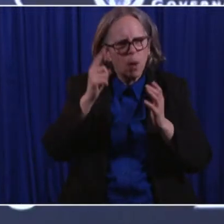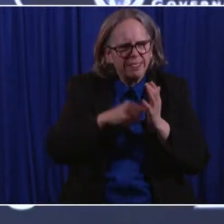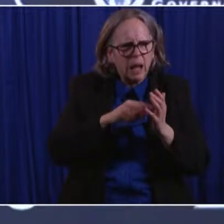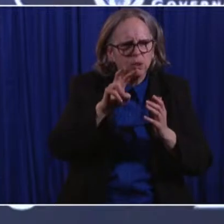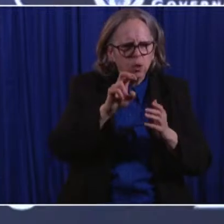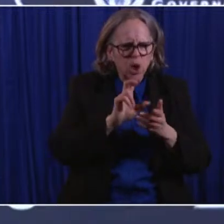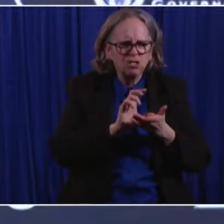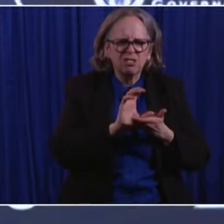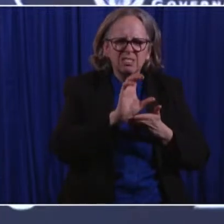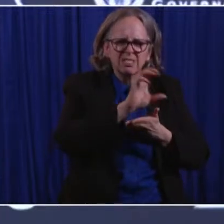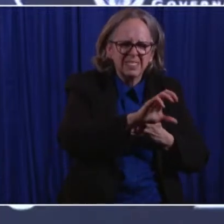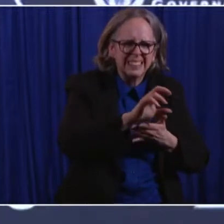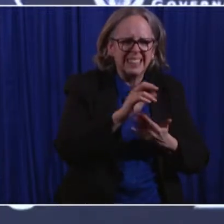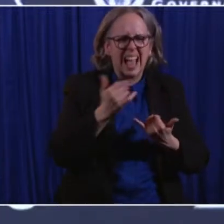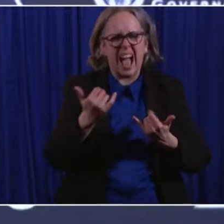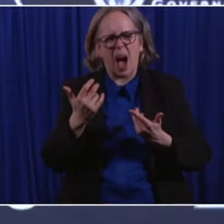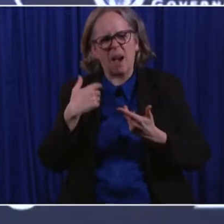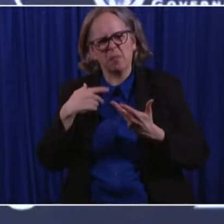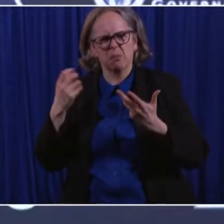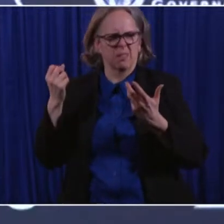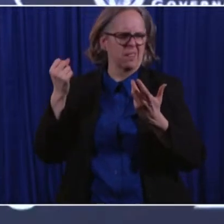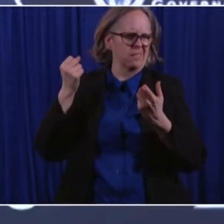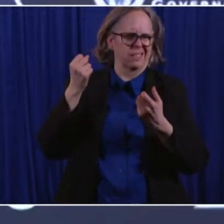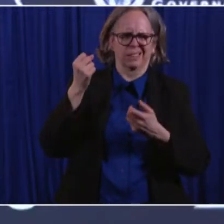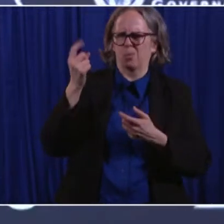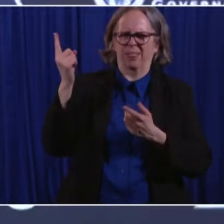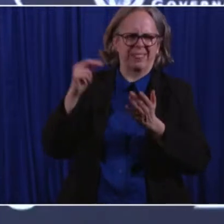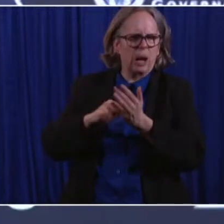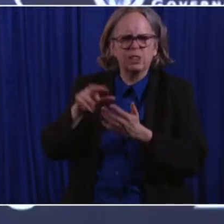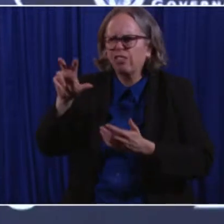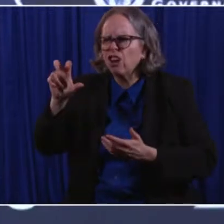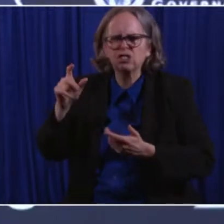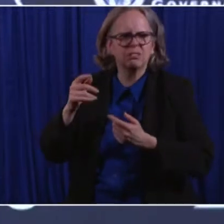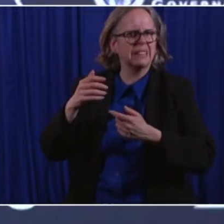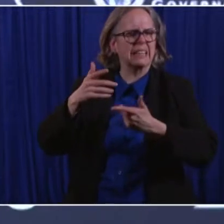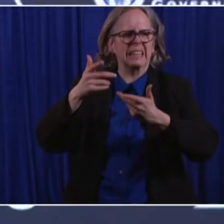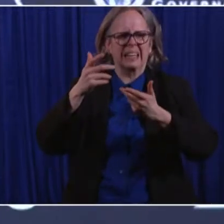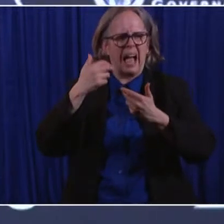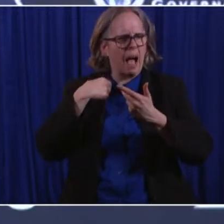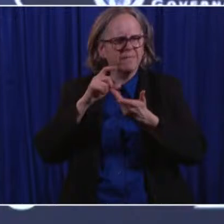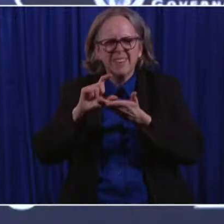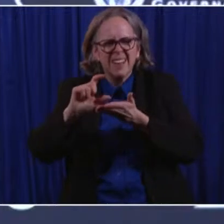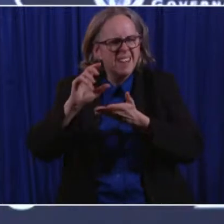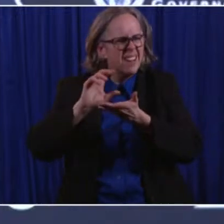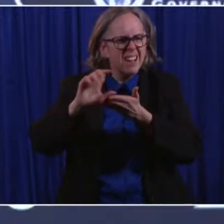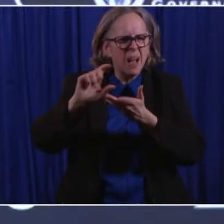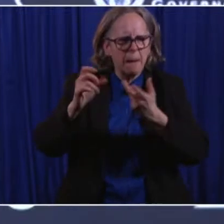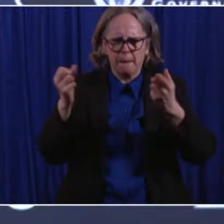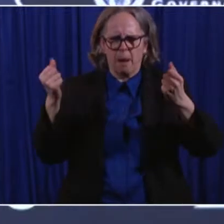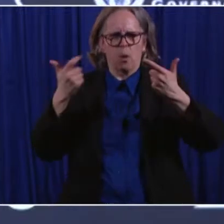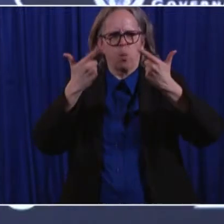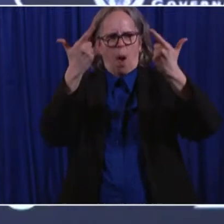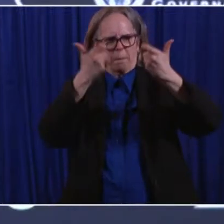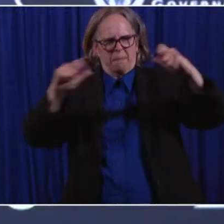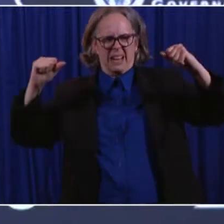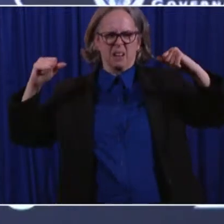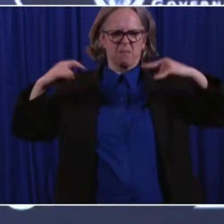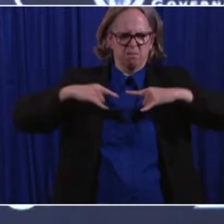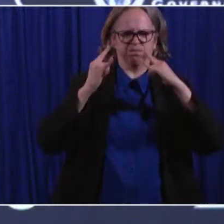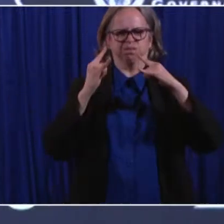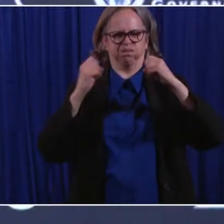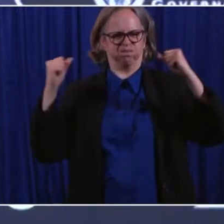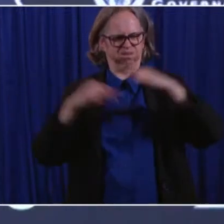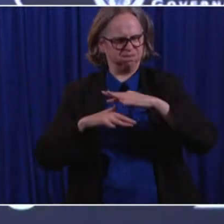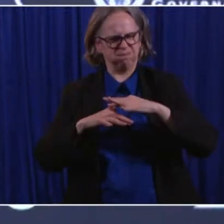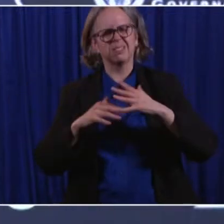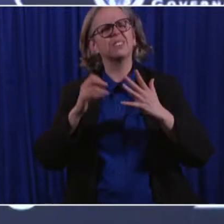And now you're seeing us start to layer in the mass vaccination sites on top of that. So what we hope is if the vaccine comes